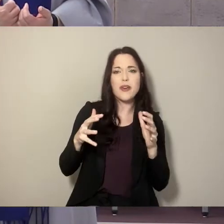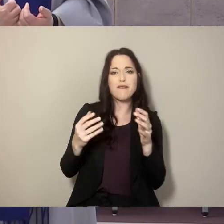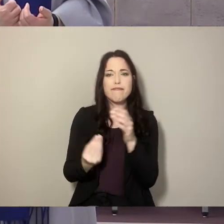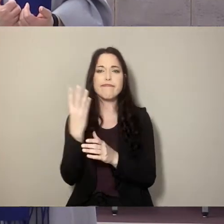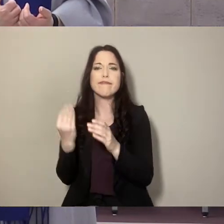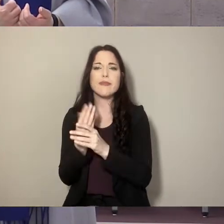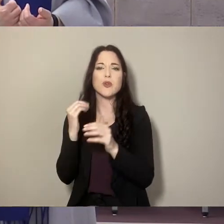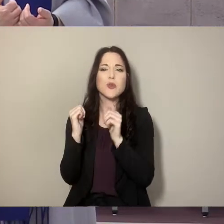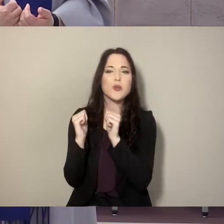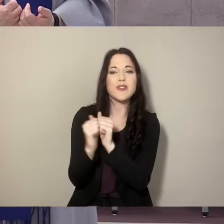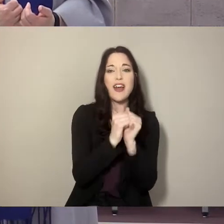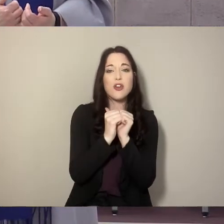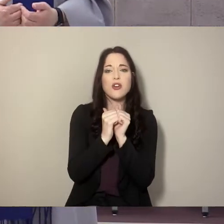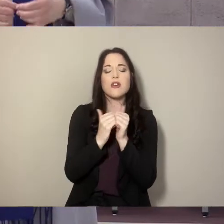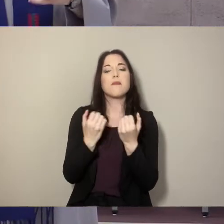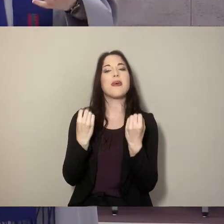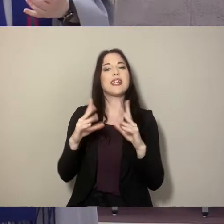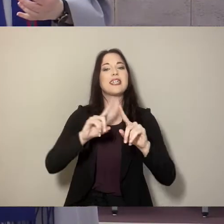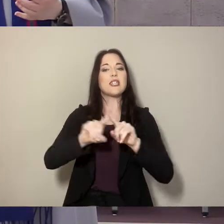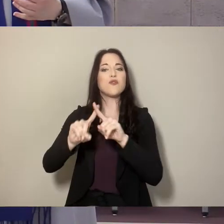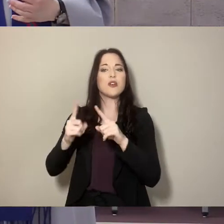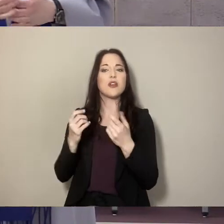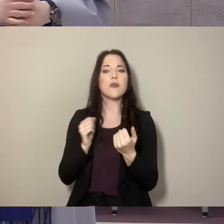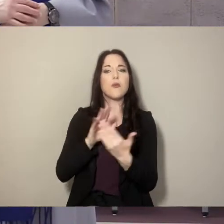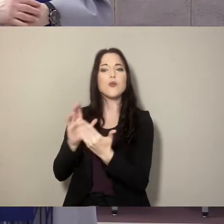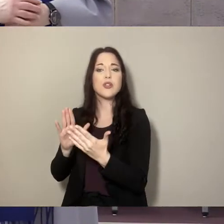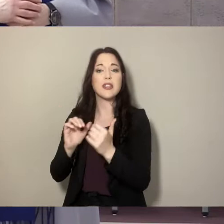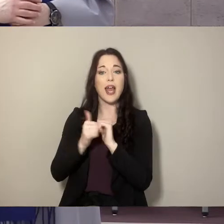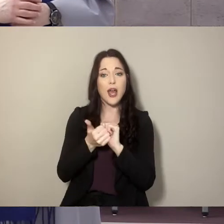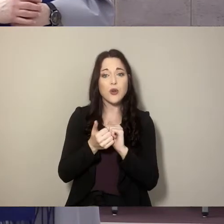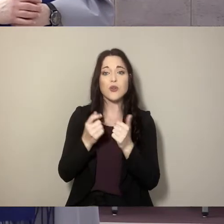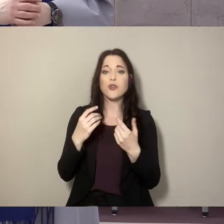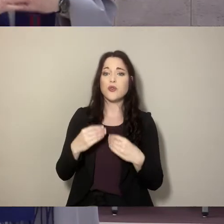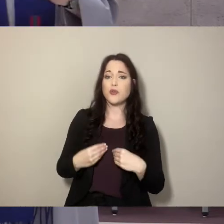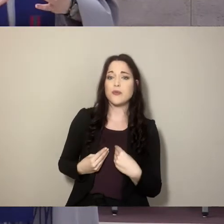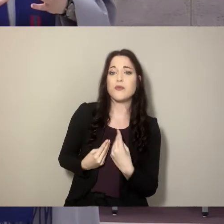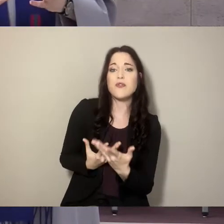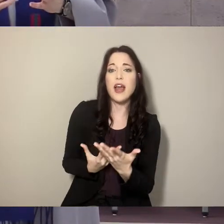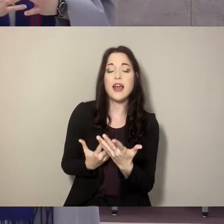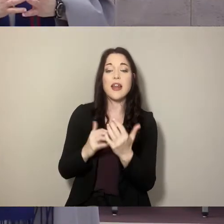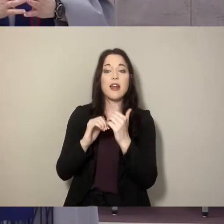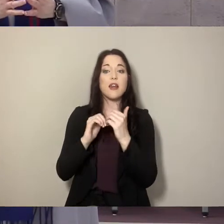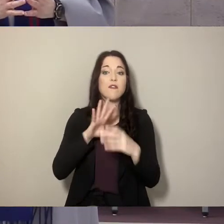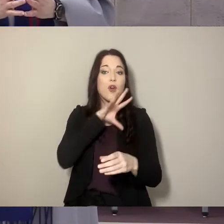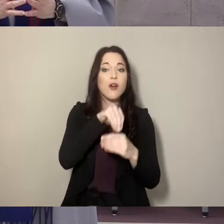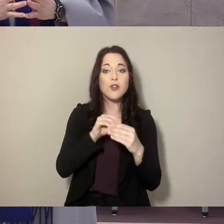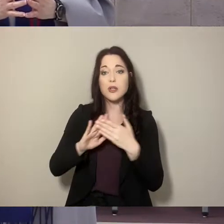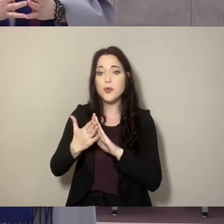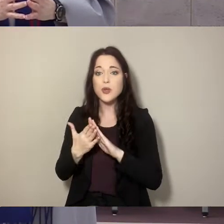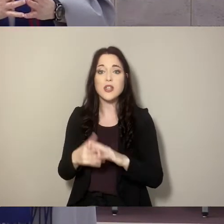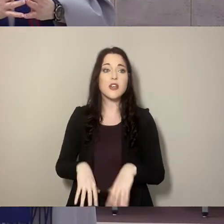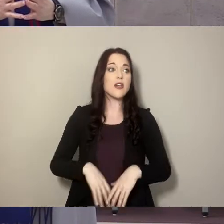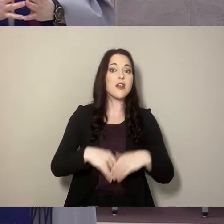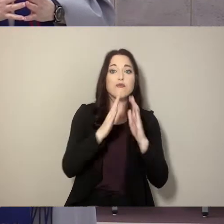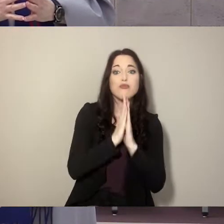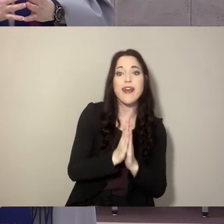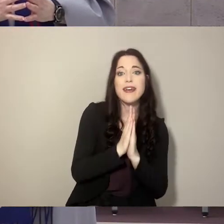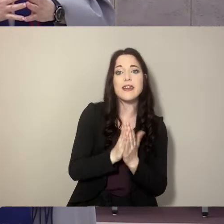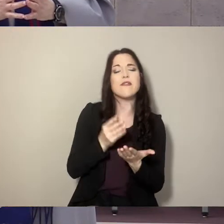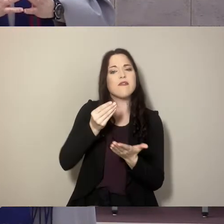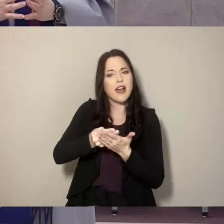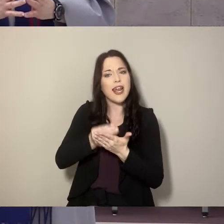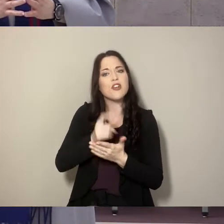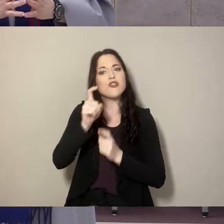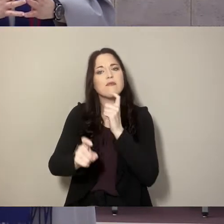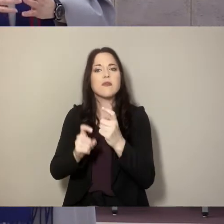give at MCCDC, by being involved in the community, by praying. The financial gifts are also